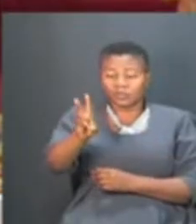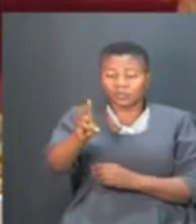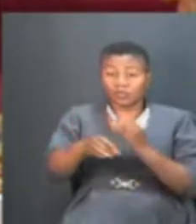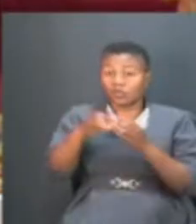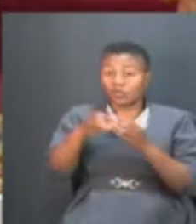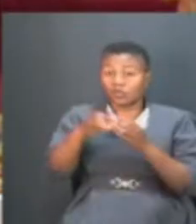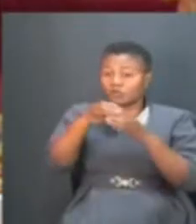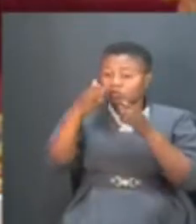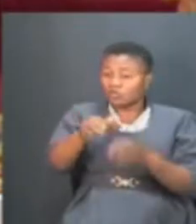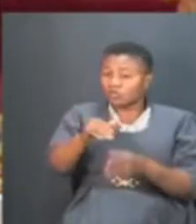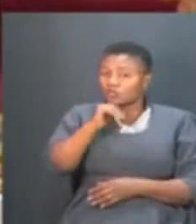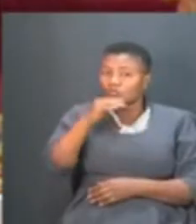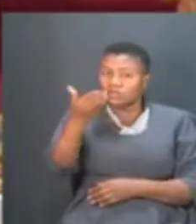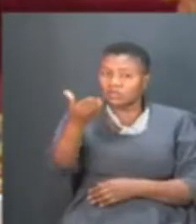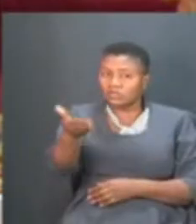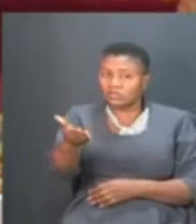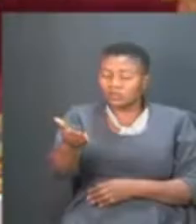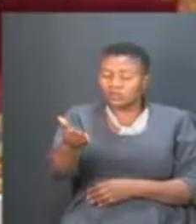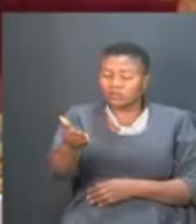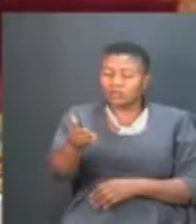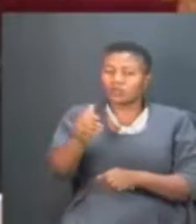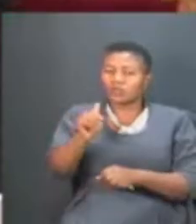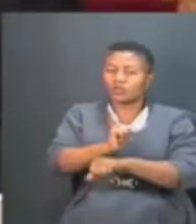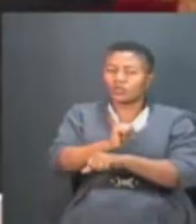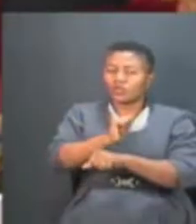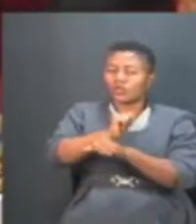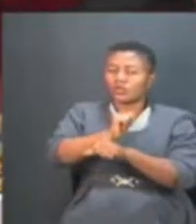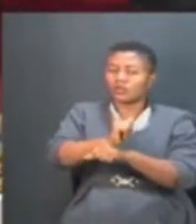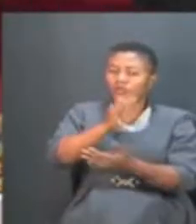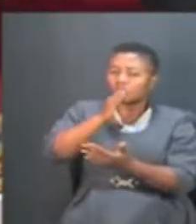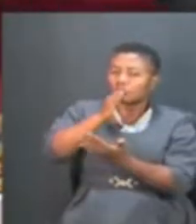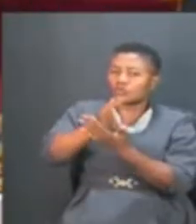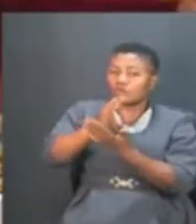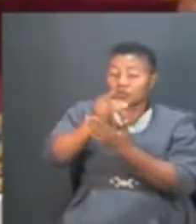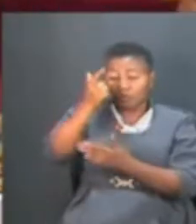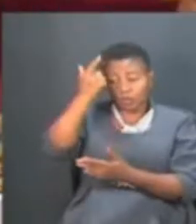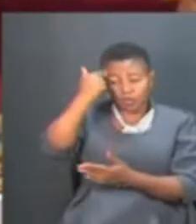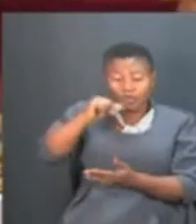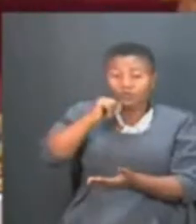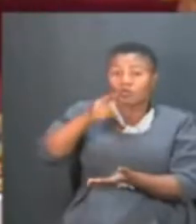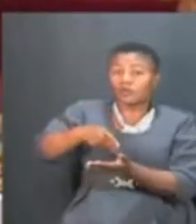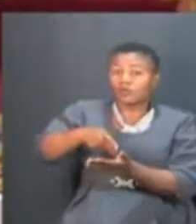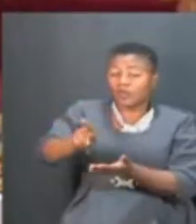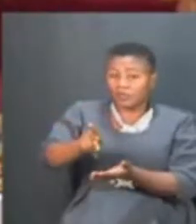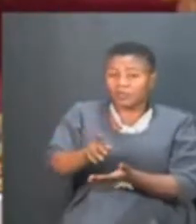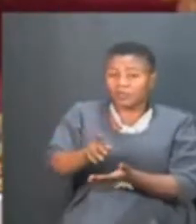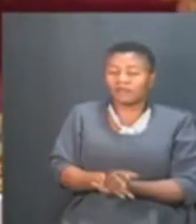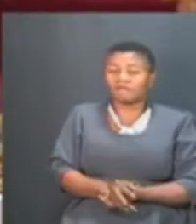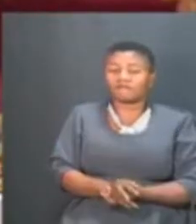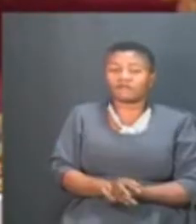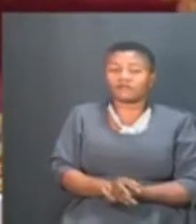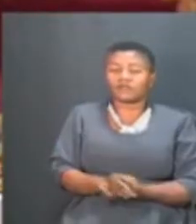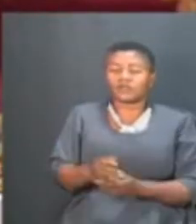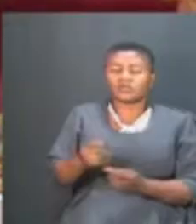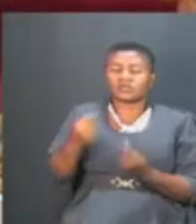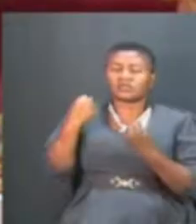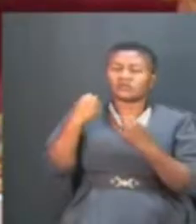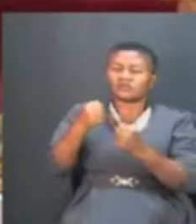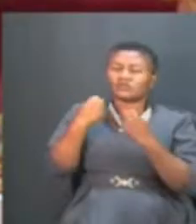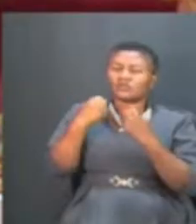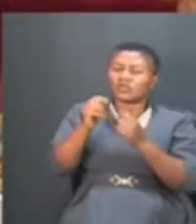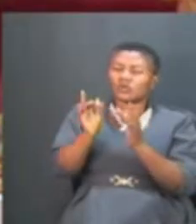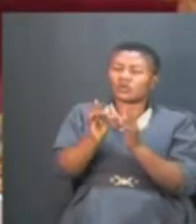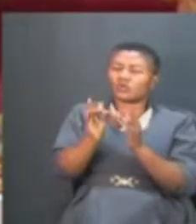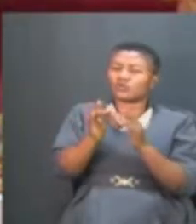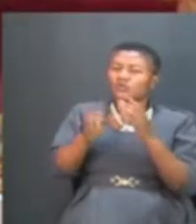on site and works have stalled due to delay in payment for works done. Efforts are being made to get the contractor back to